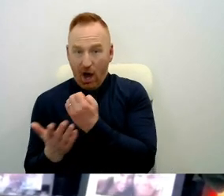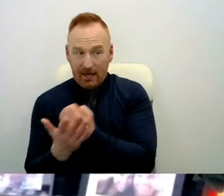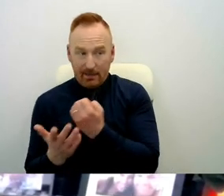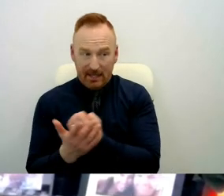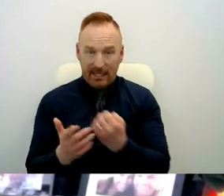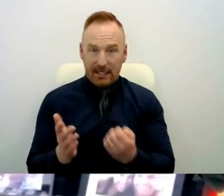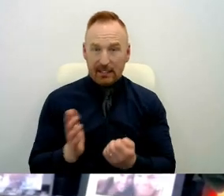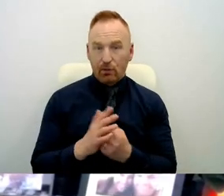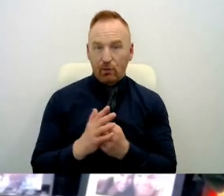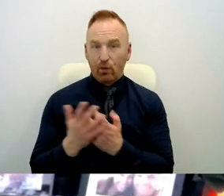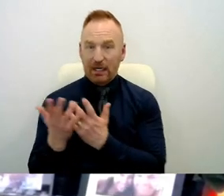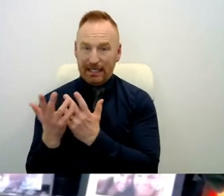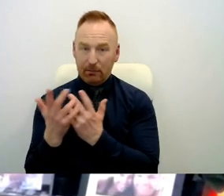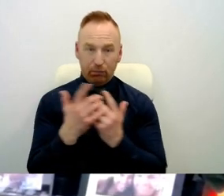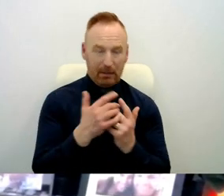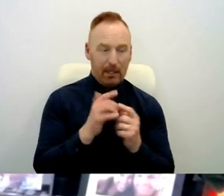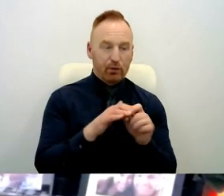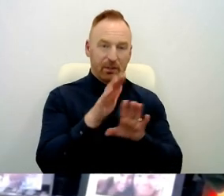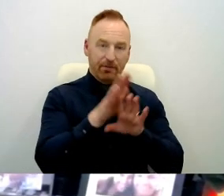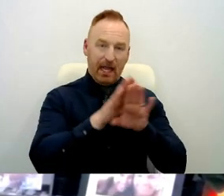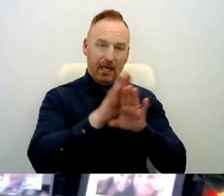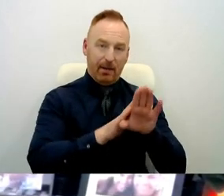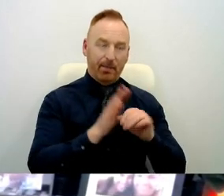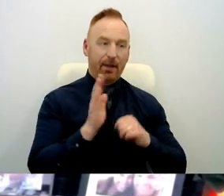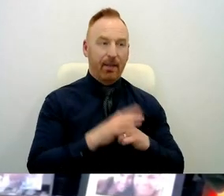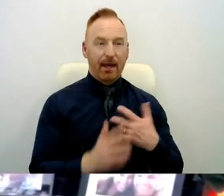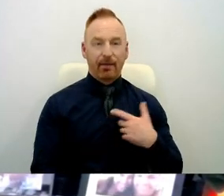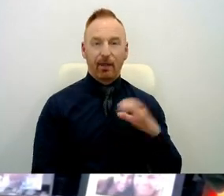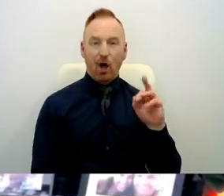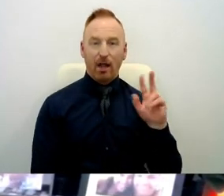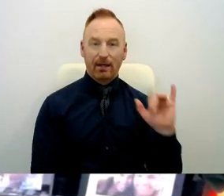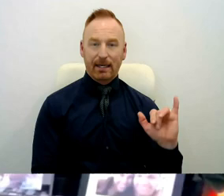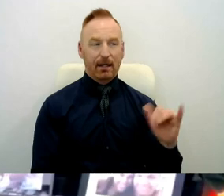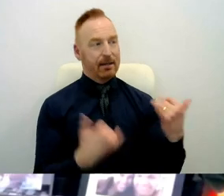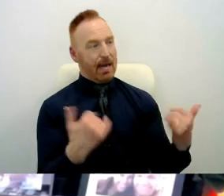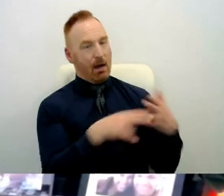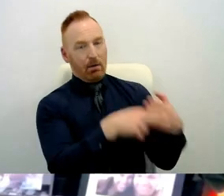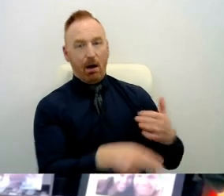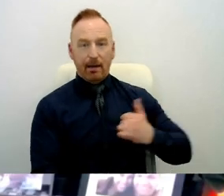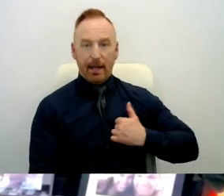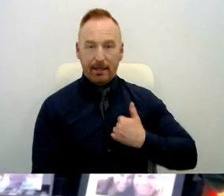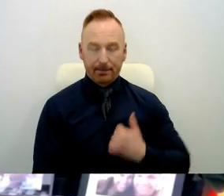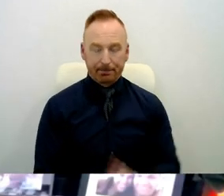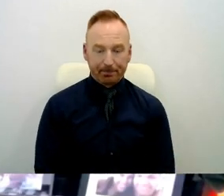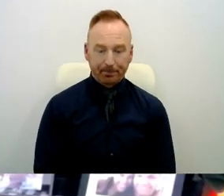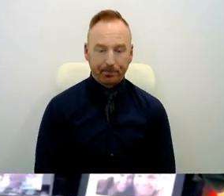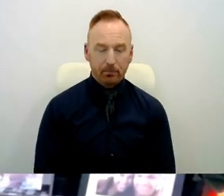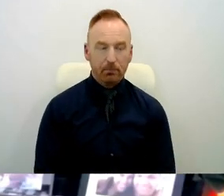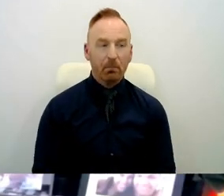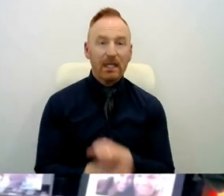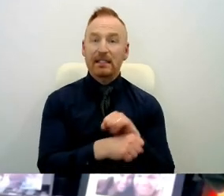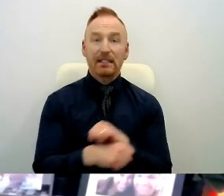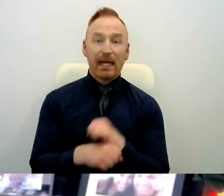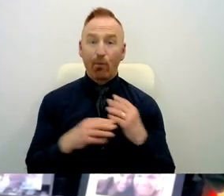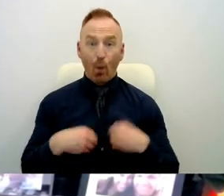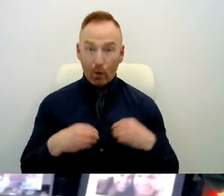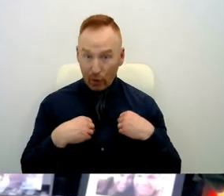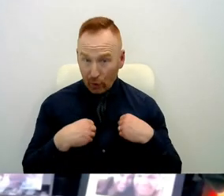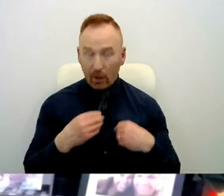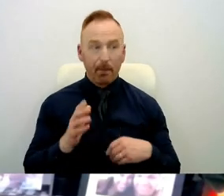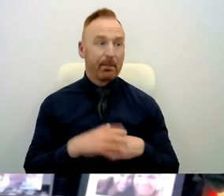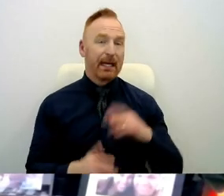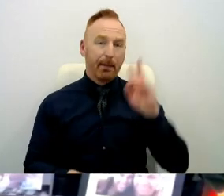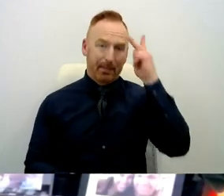economies were intrinsic to the development of the colonies that are now Canada. Slave ownership was prevalent